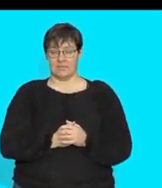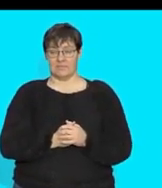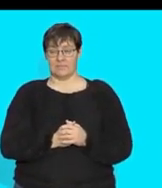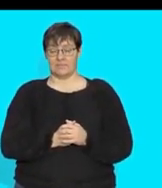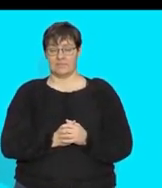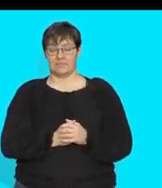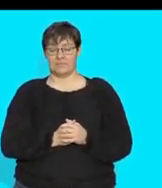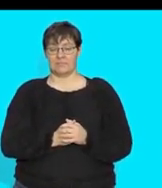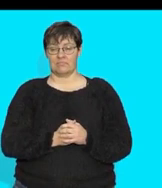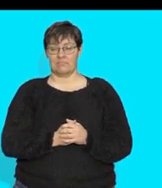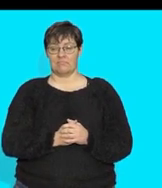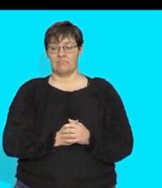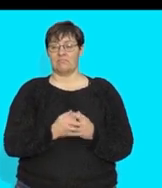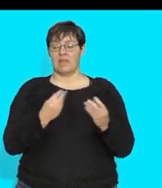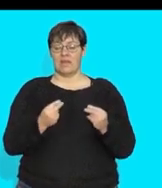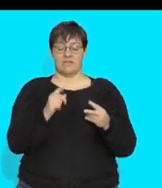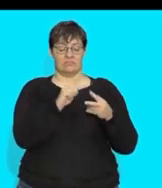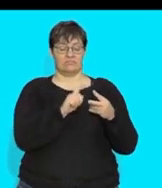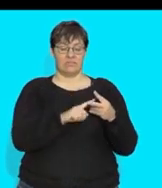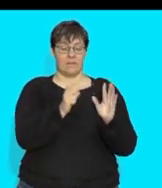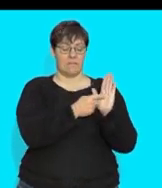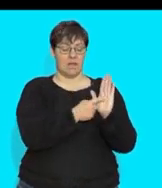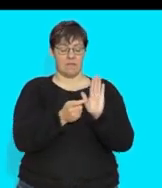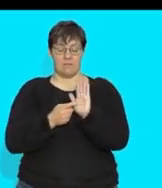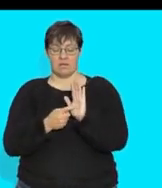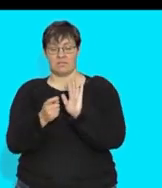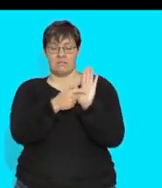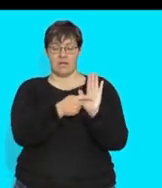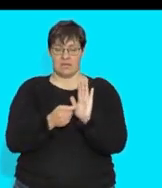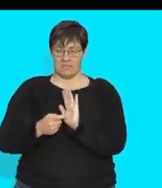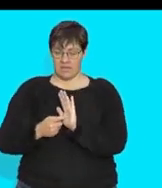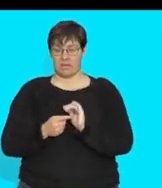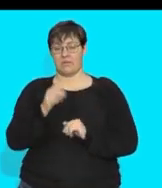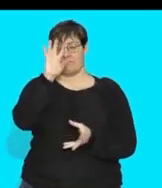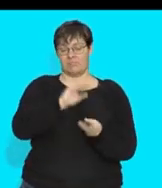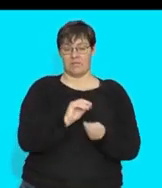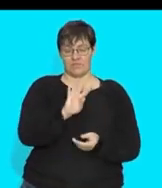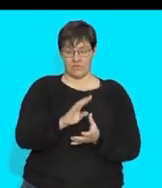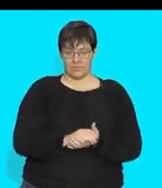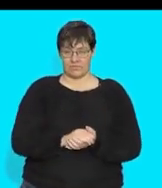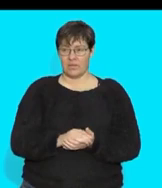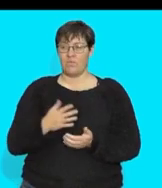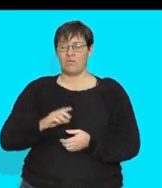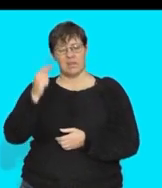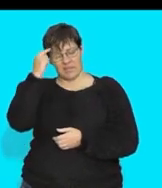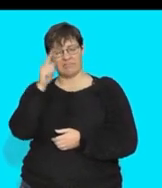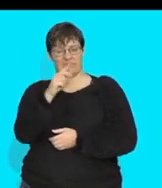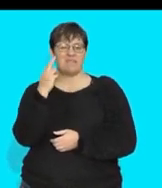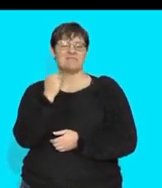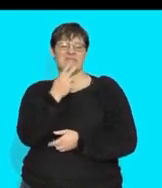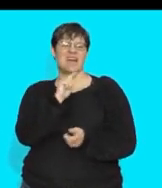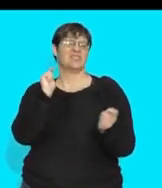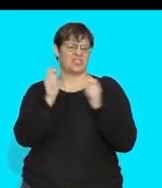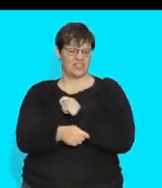Right, so there I've got my 2 for my 4. I want to quickly go over this one because I thought it was a nice